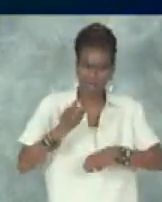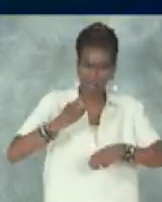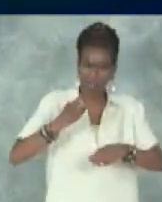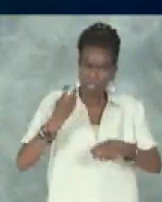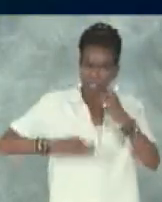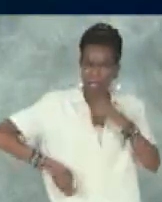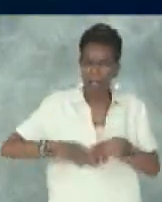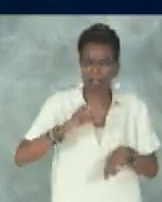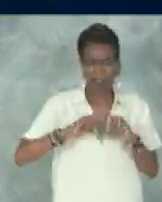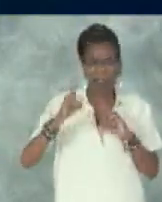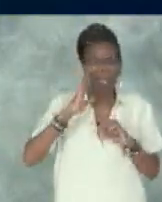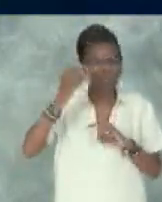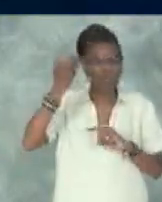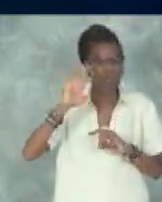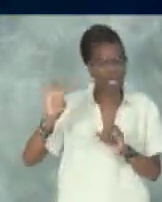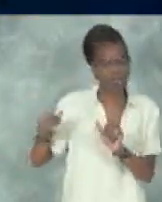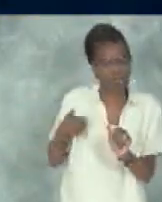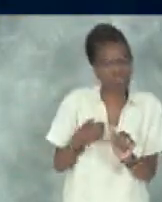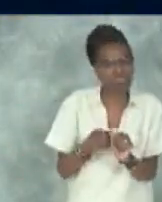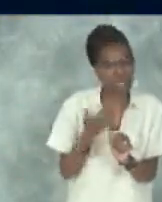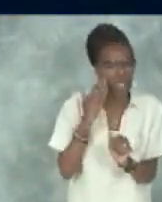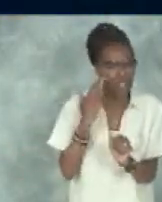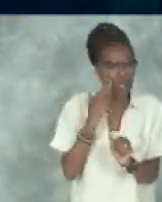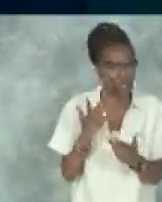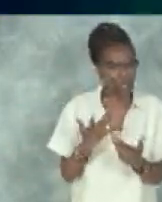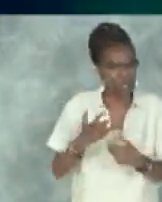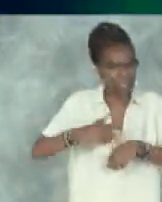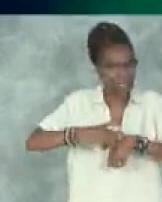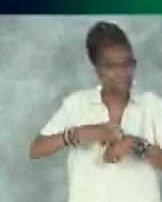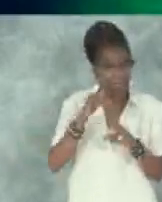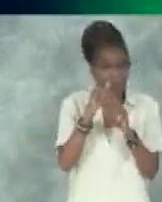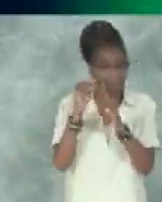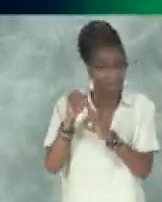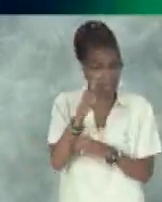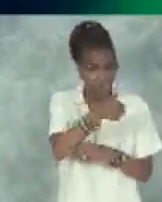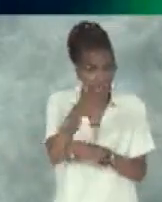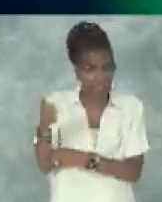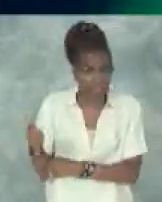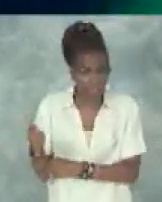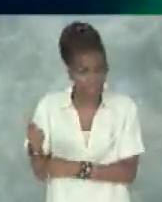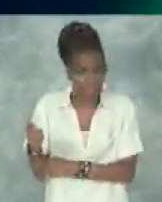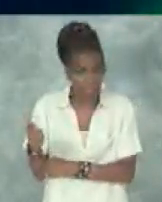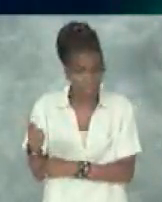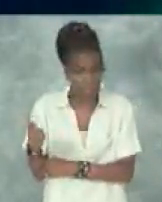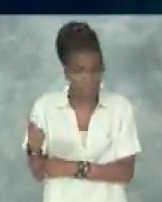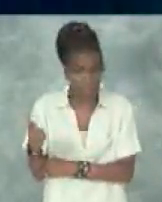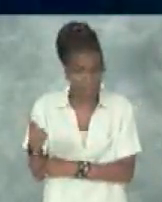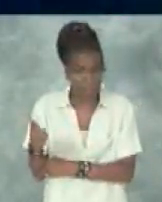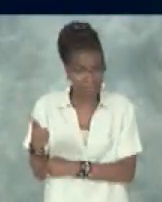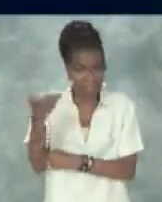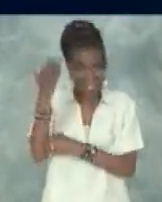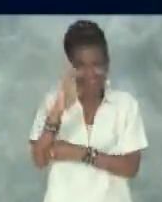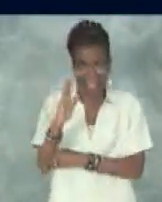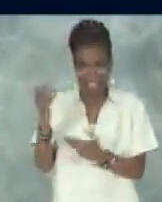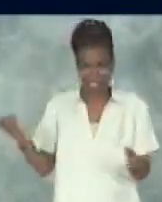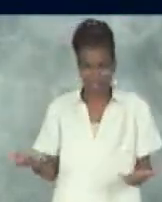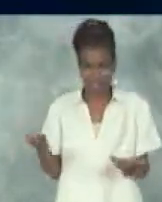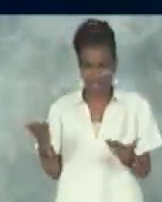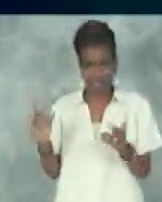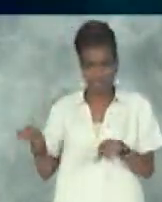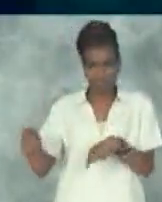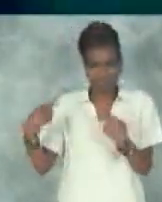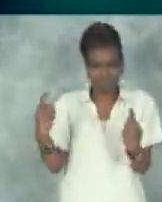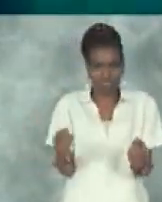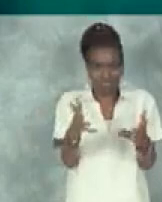my back. This is the time that you have to remind yourself that God did not bring you this far